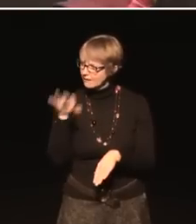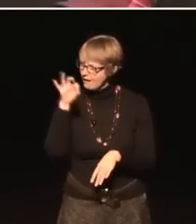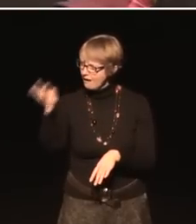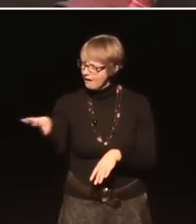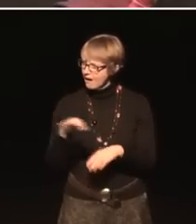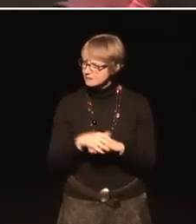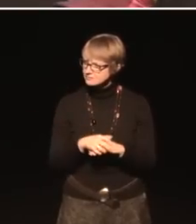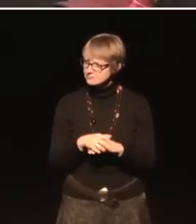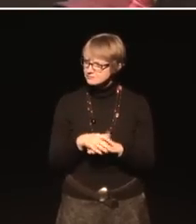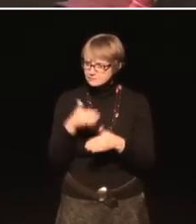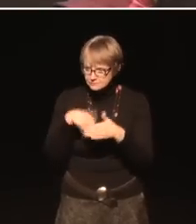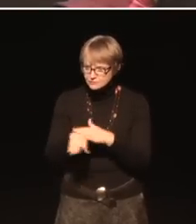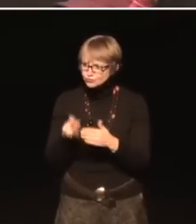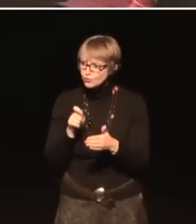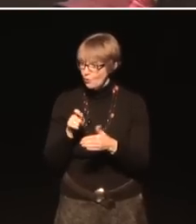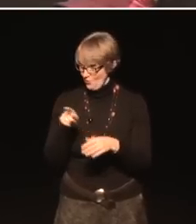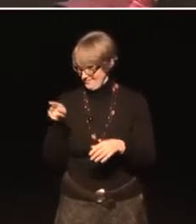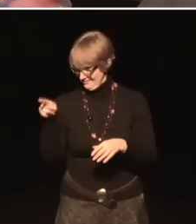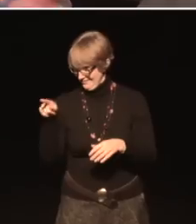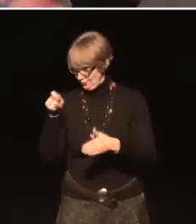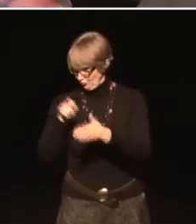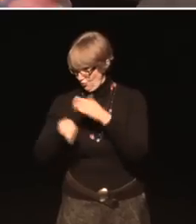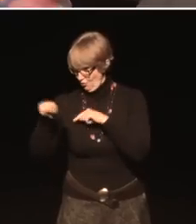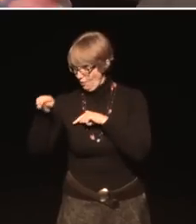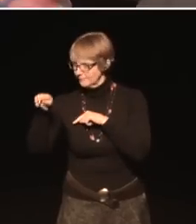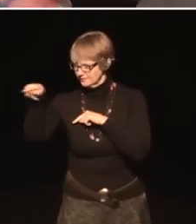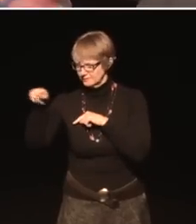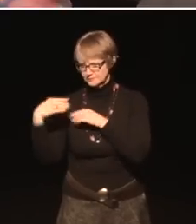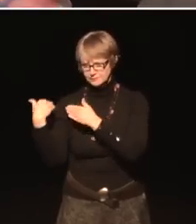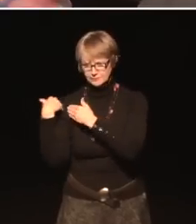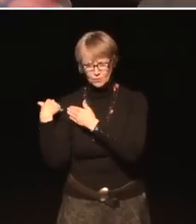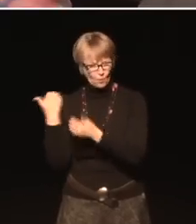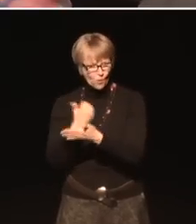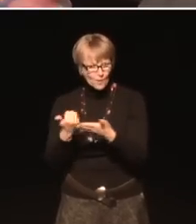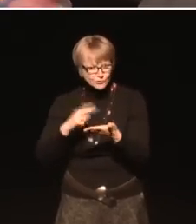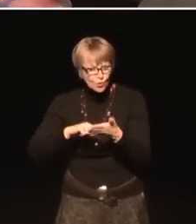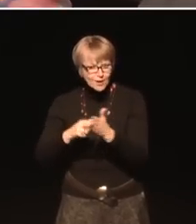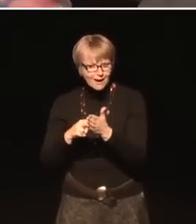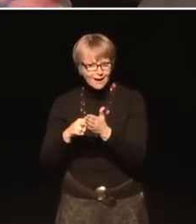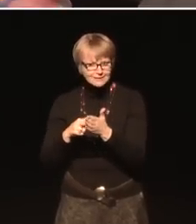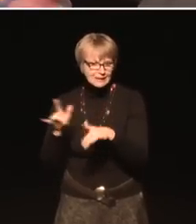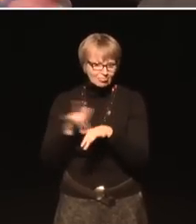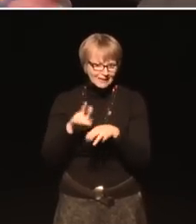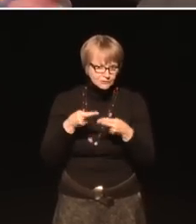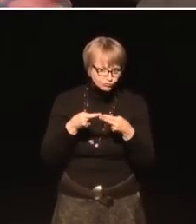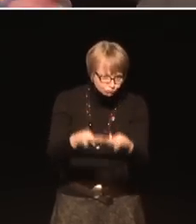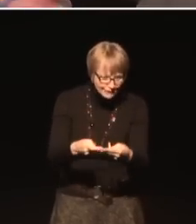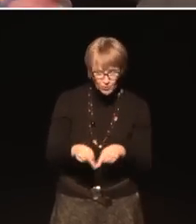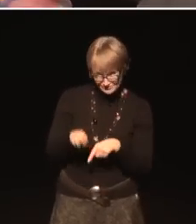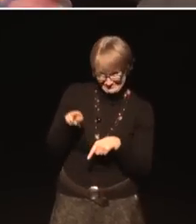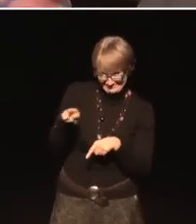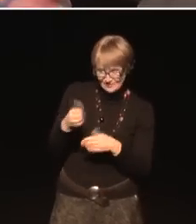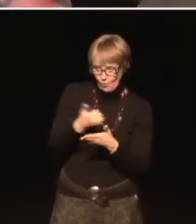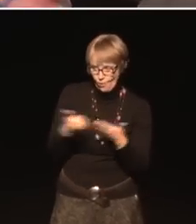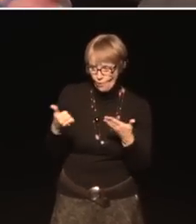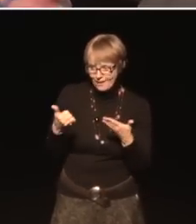in whatever shop, he's the guy or she's the woman that organises the trips to the theatre, organises the minibus, etc. I